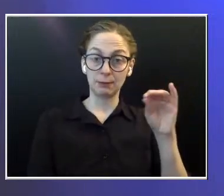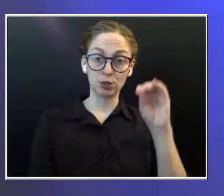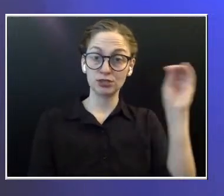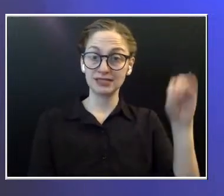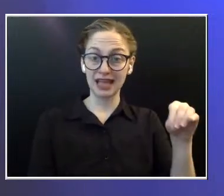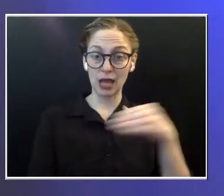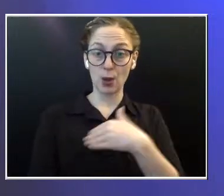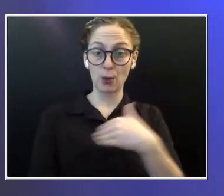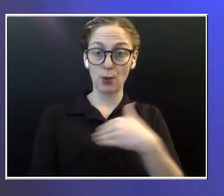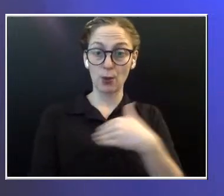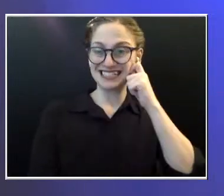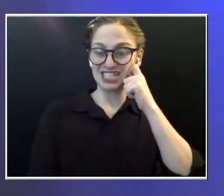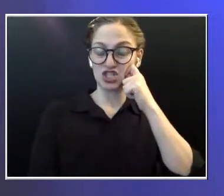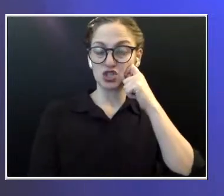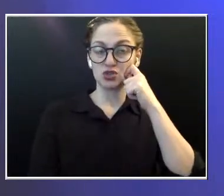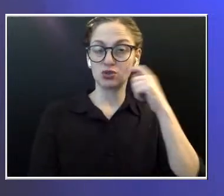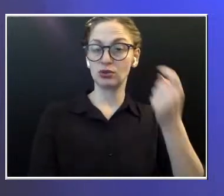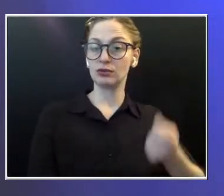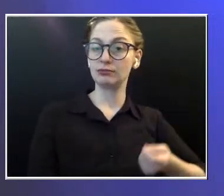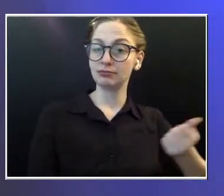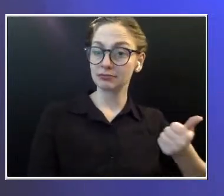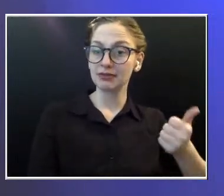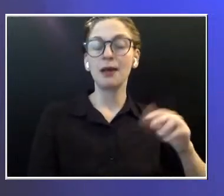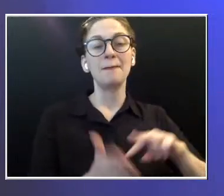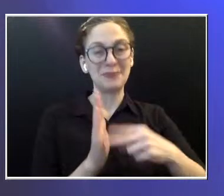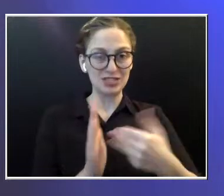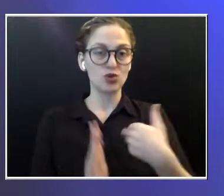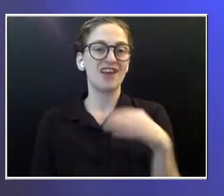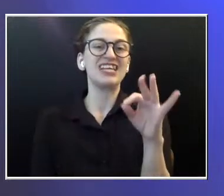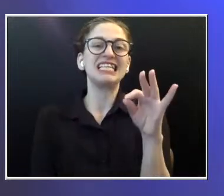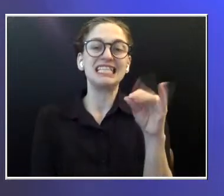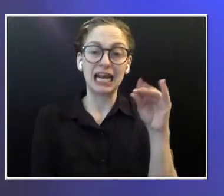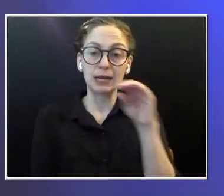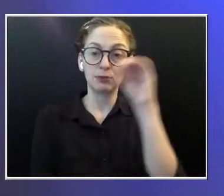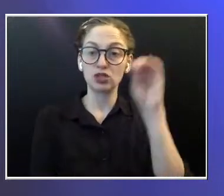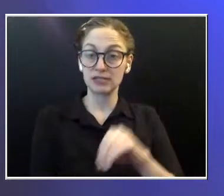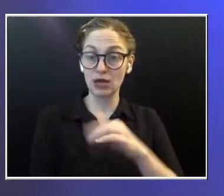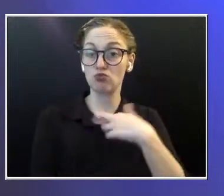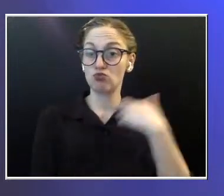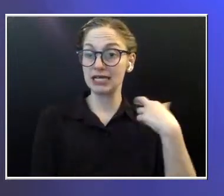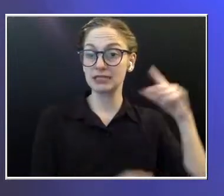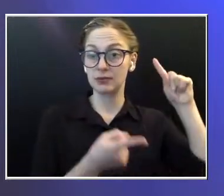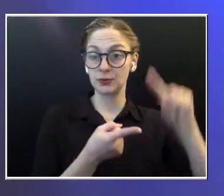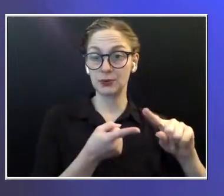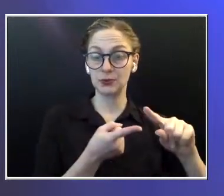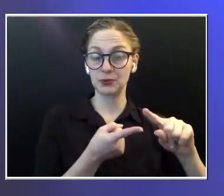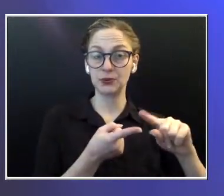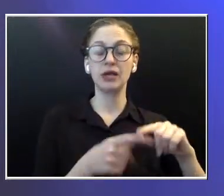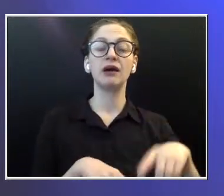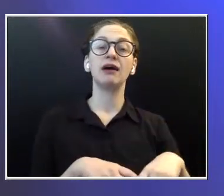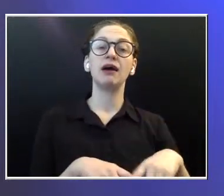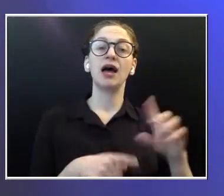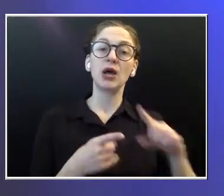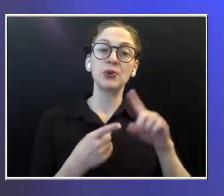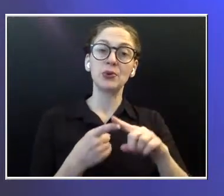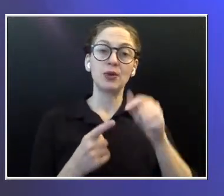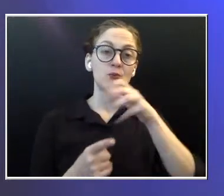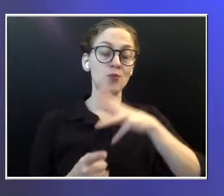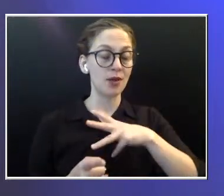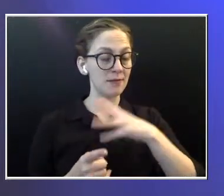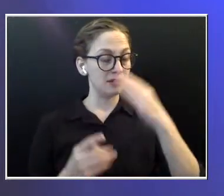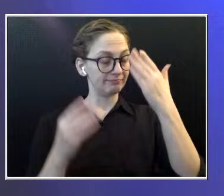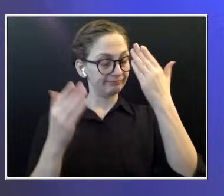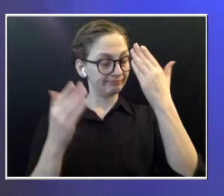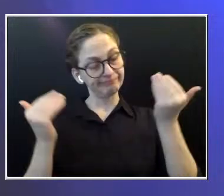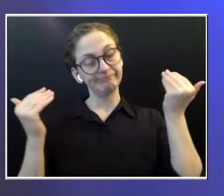risk reduction. And by choosing that mastectomy, they're choosing to be proactive in their cancer care, and like she said, not waiting